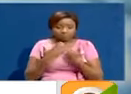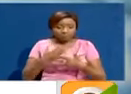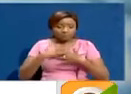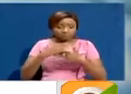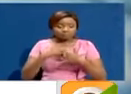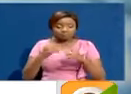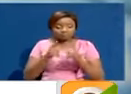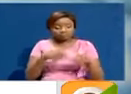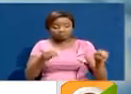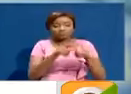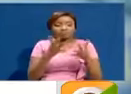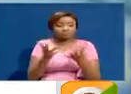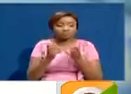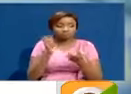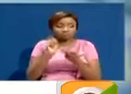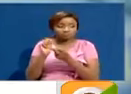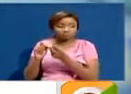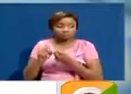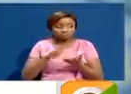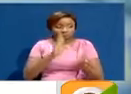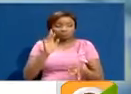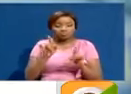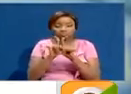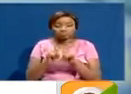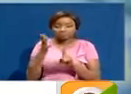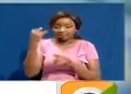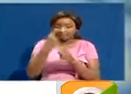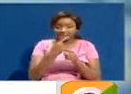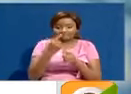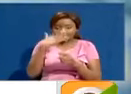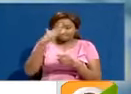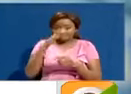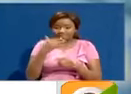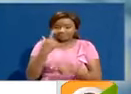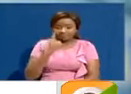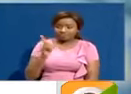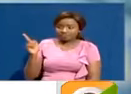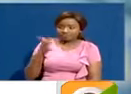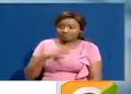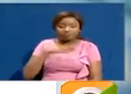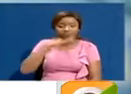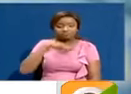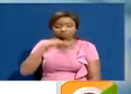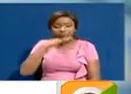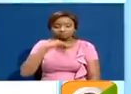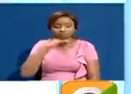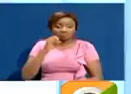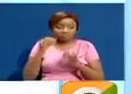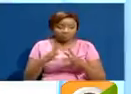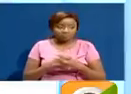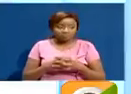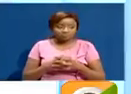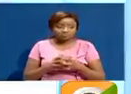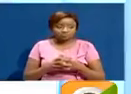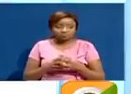testing. In the past 7 days, 1,334 positive cases and 28 deaths were recorded. We haven't gotten to a level where